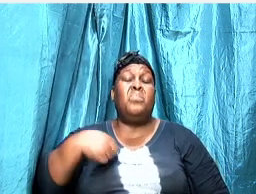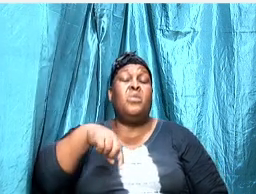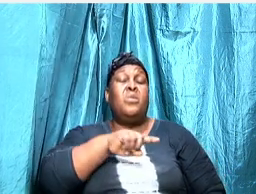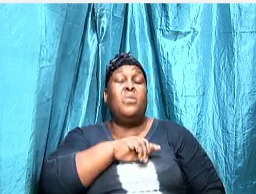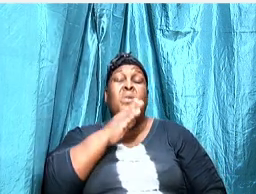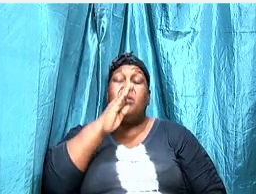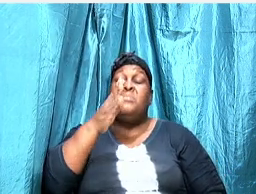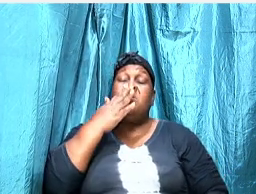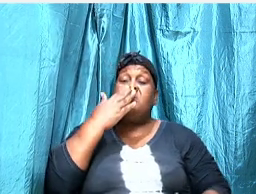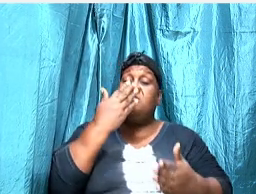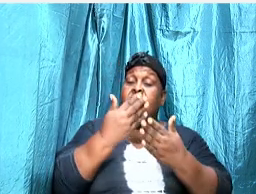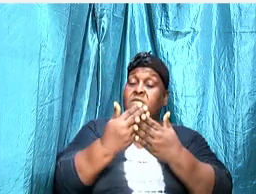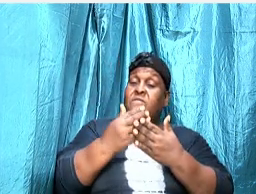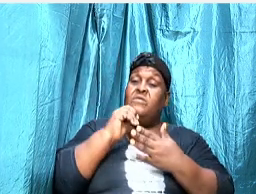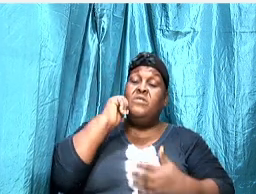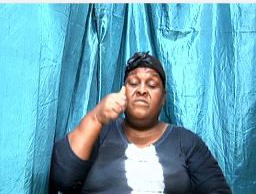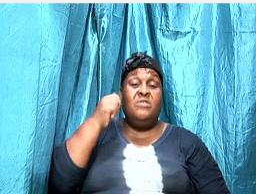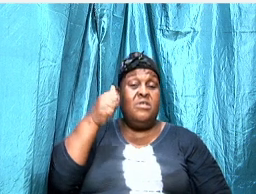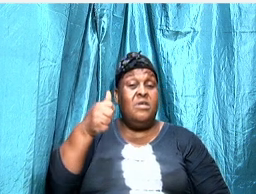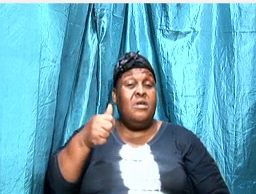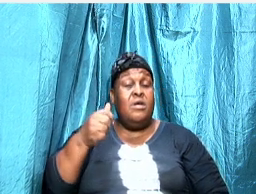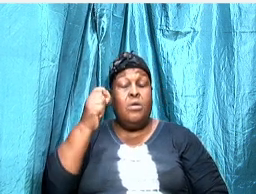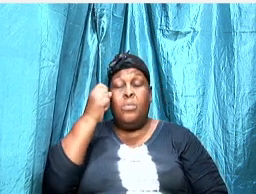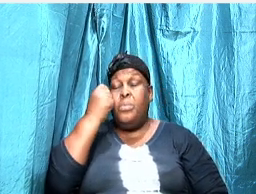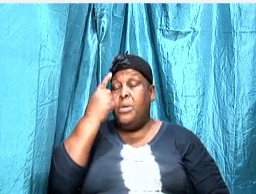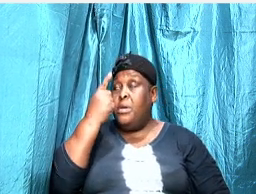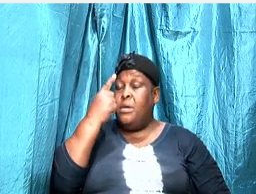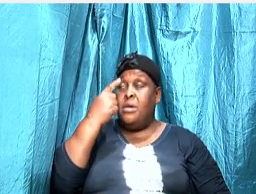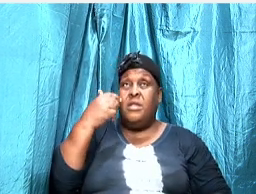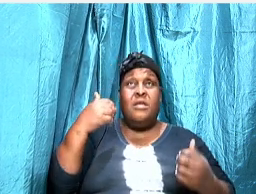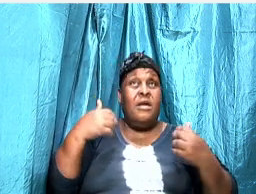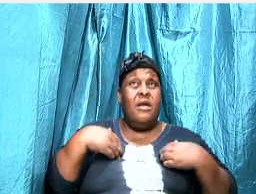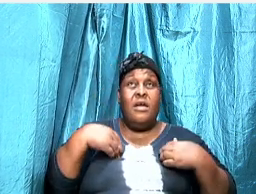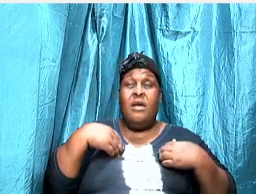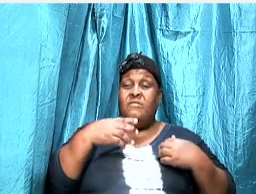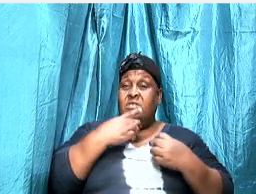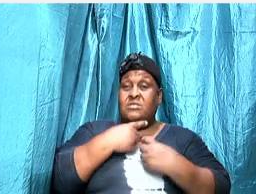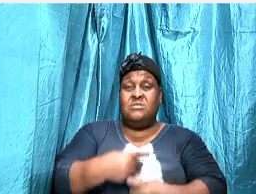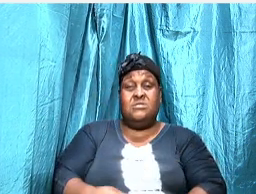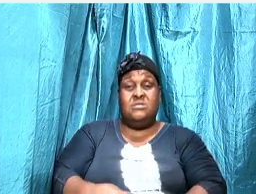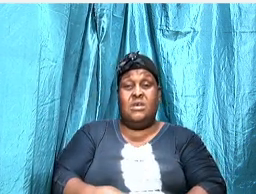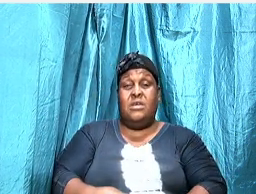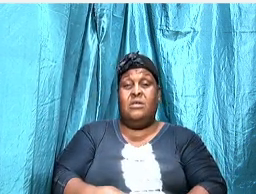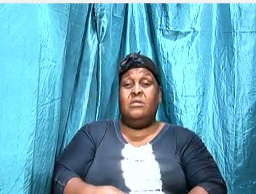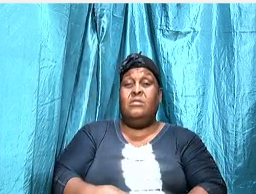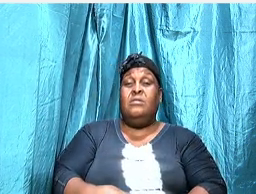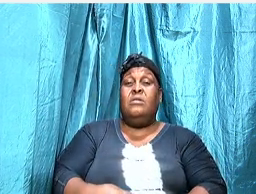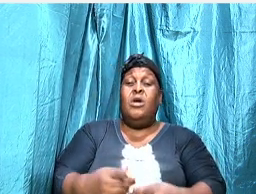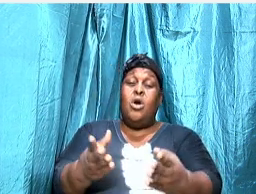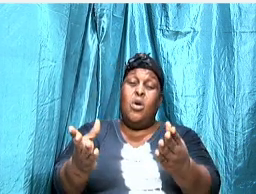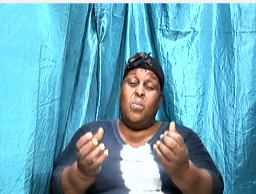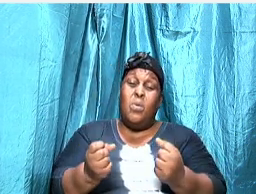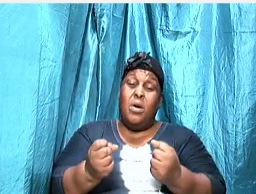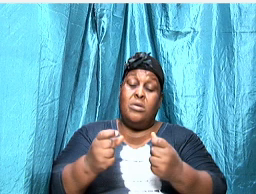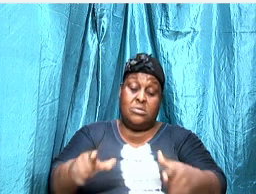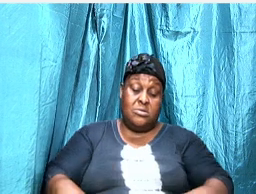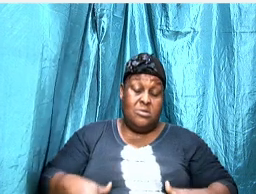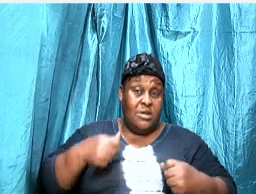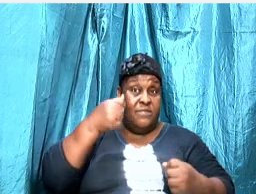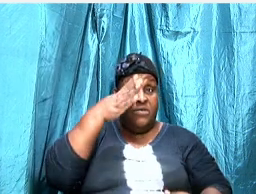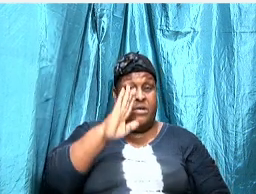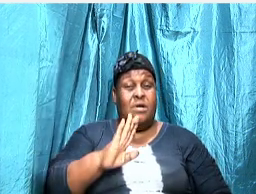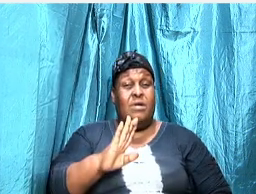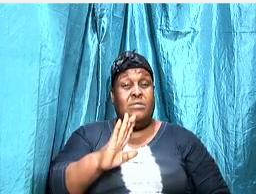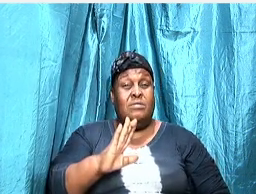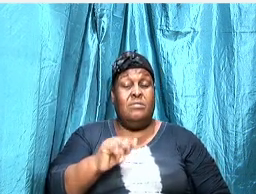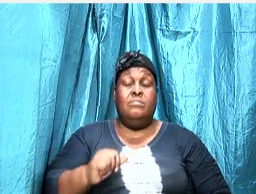every day we get up and have a desire to live for God. Because, trust me, our desire to